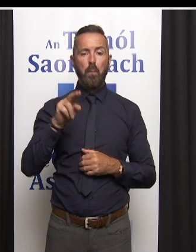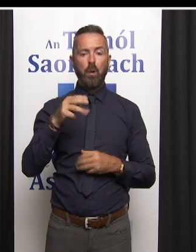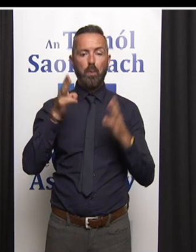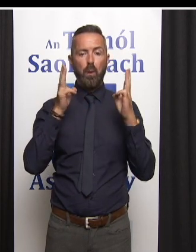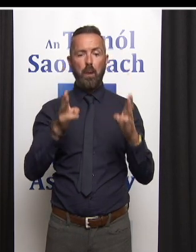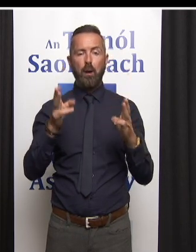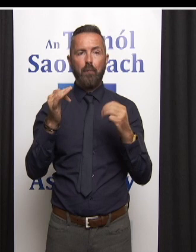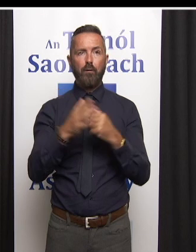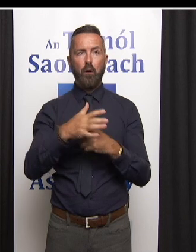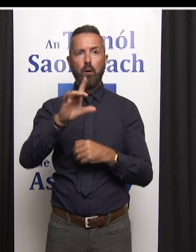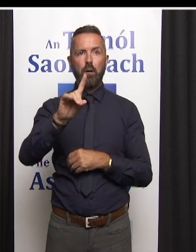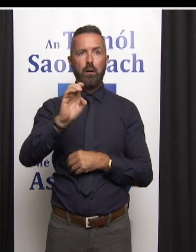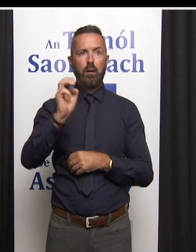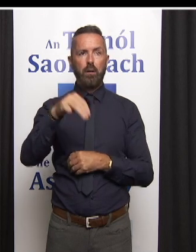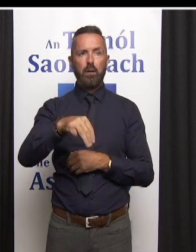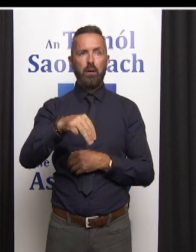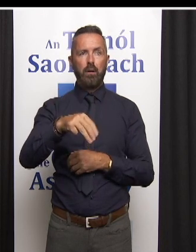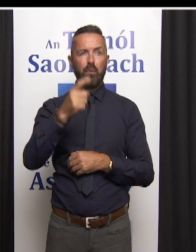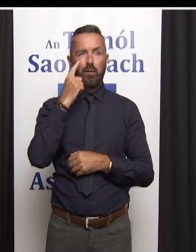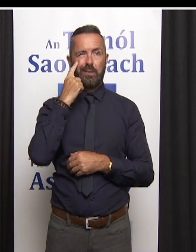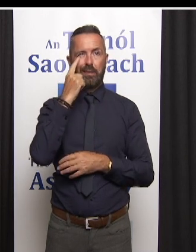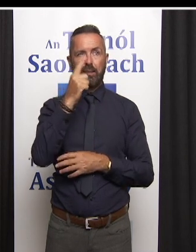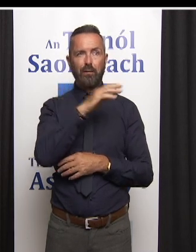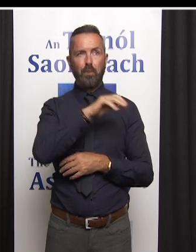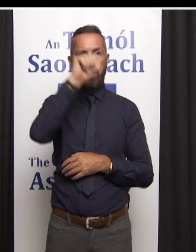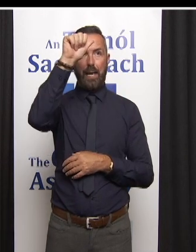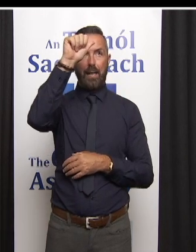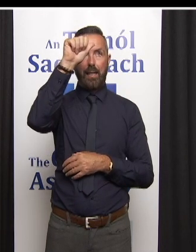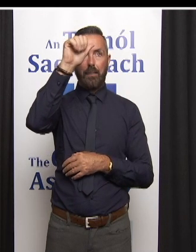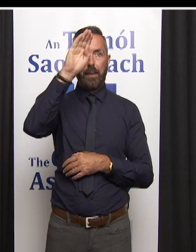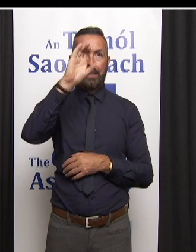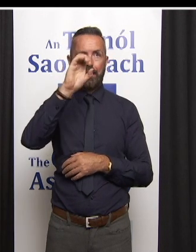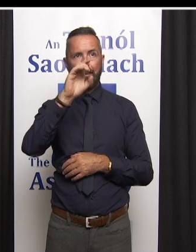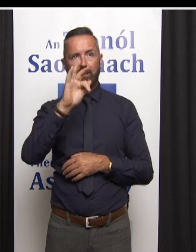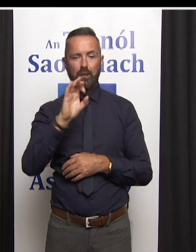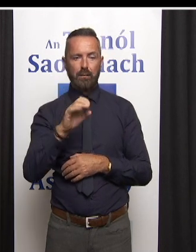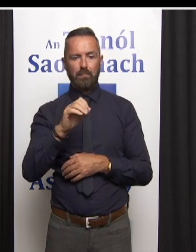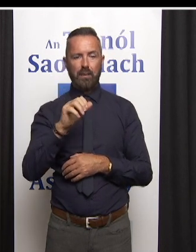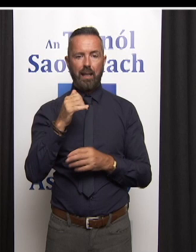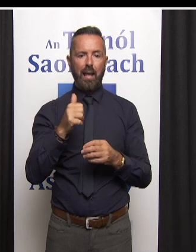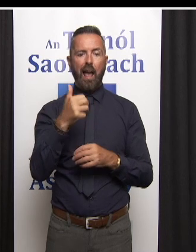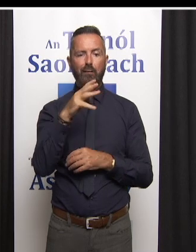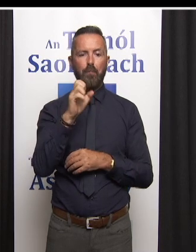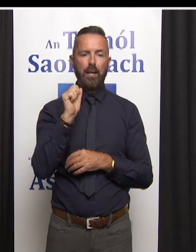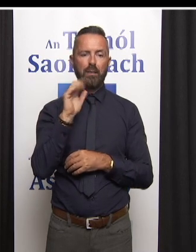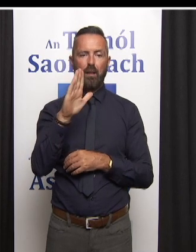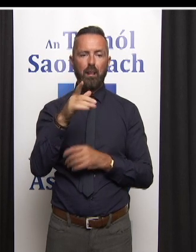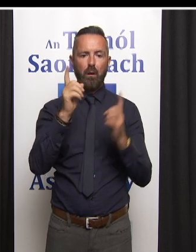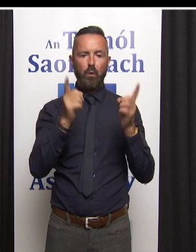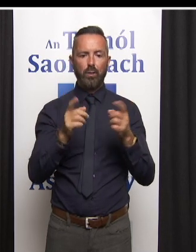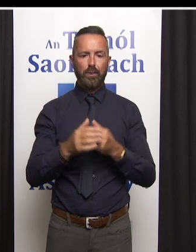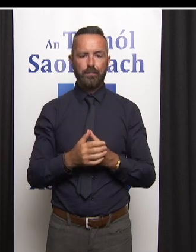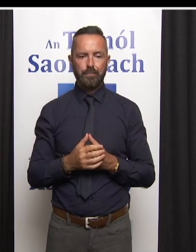for directly elected mayor are set out in alphabetical order below lines 1 to 11. And we've just put down some